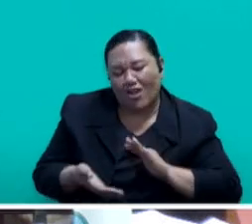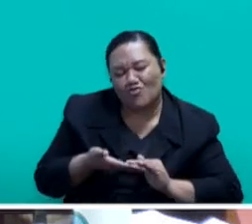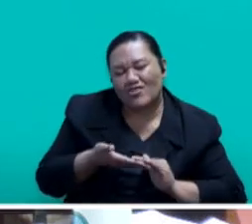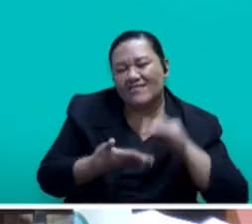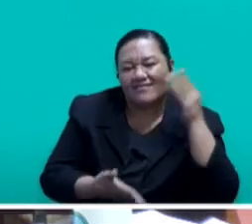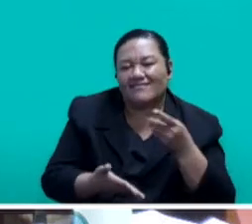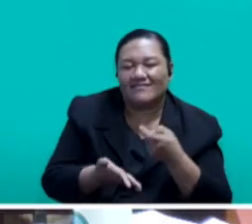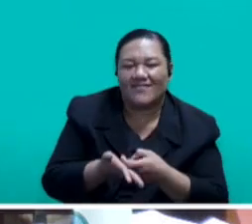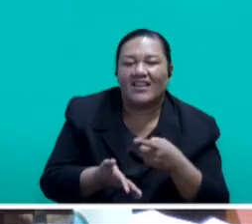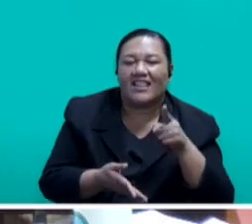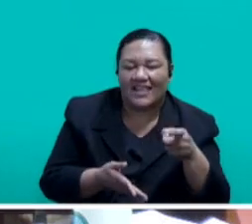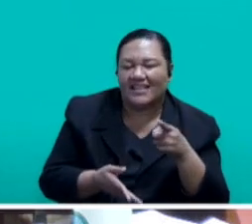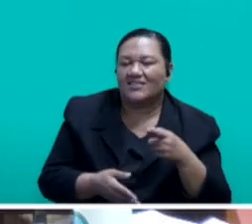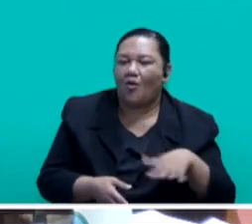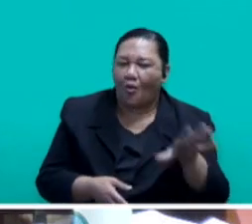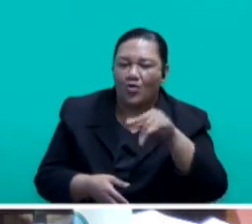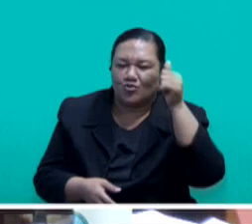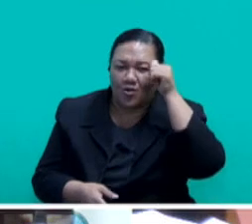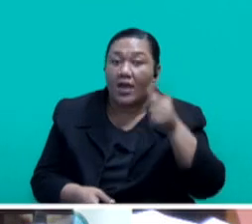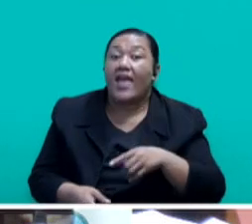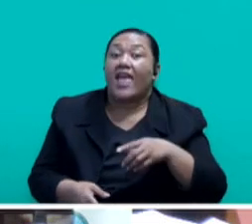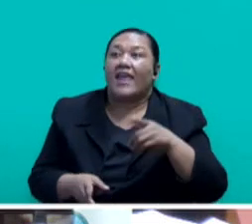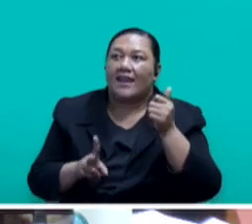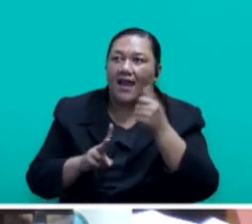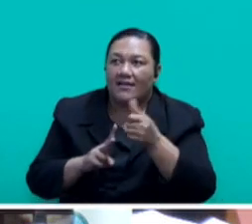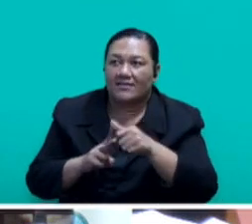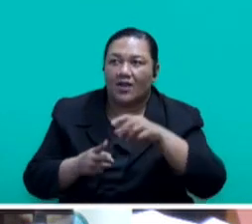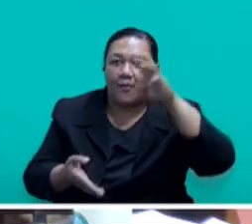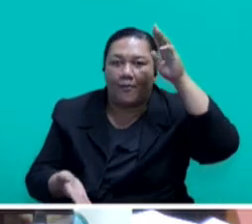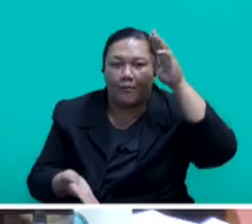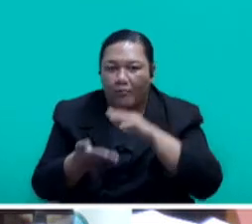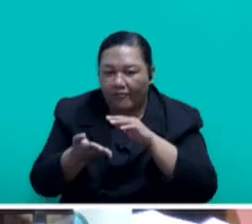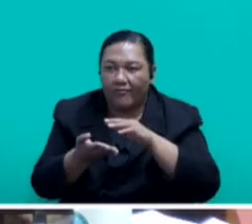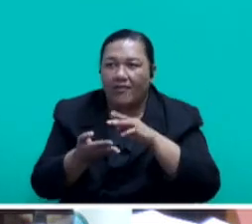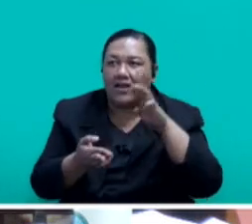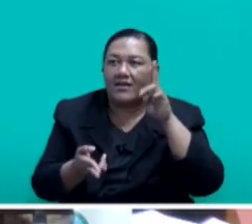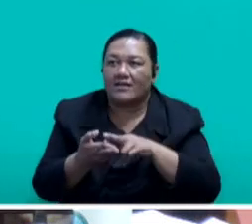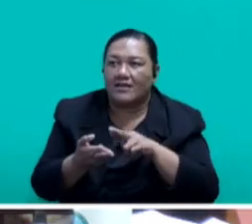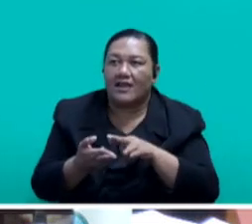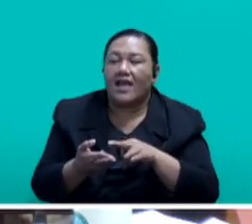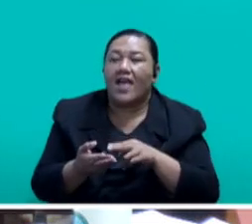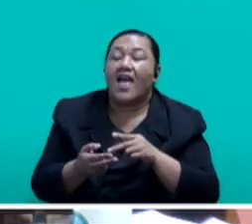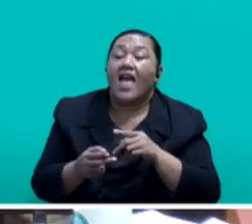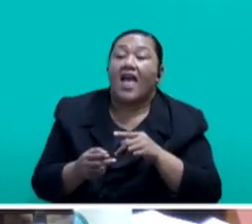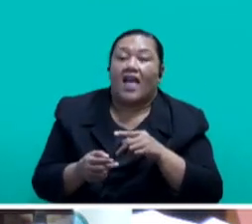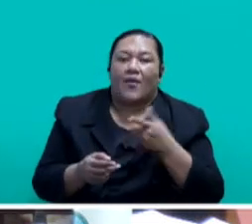knew that the reduction of VAT was driven by politics, it was not driven by economics.